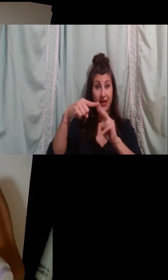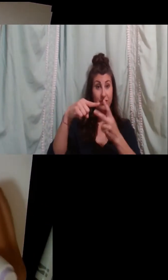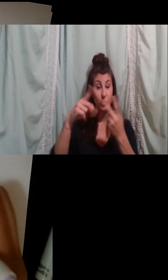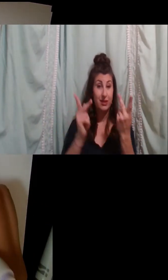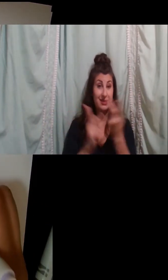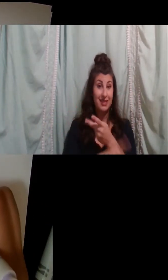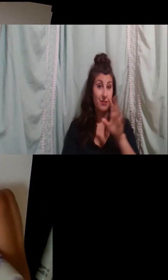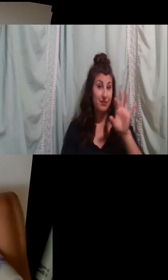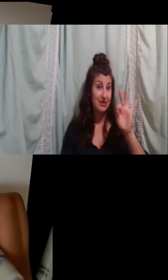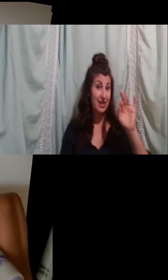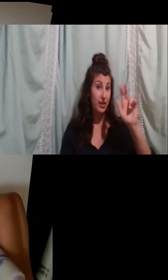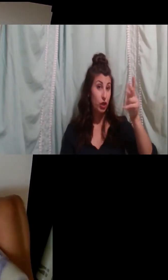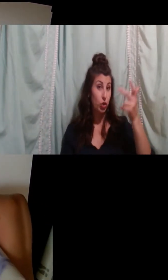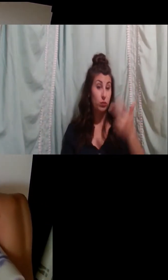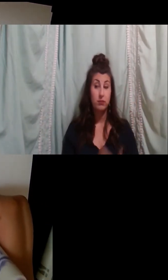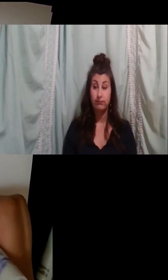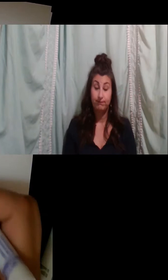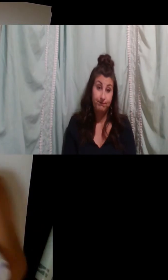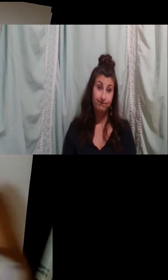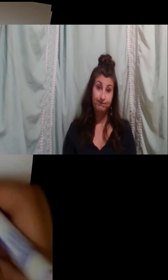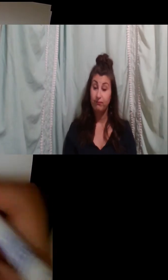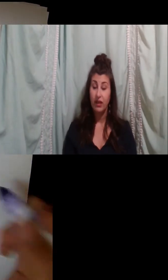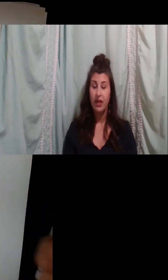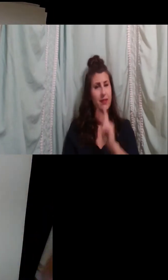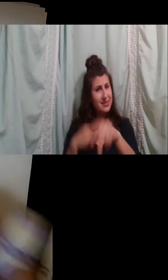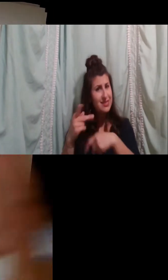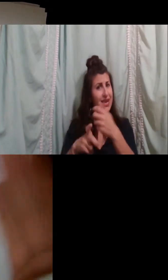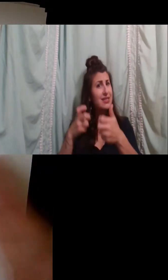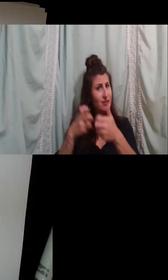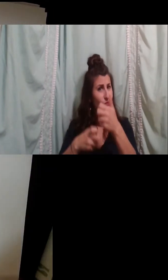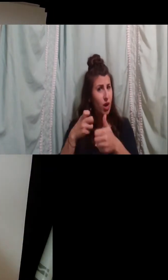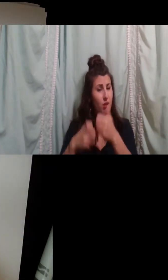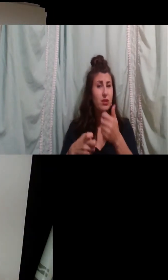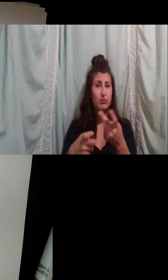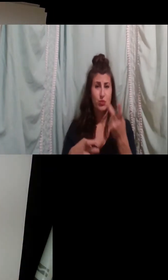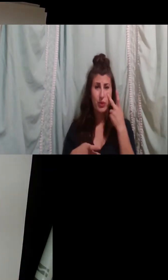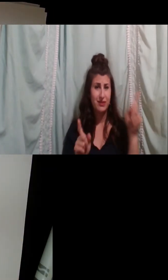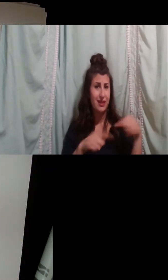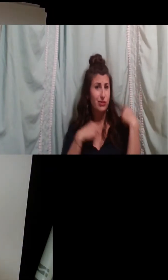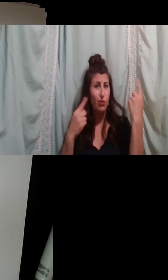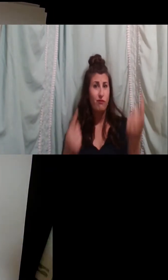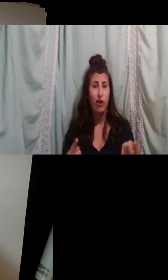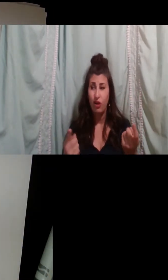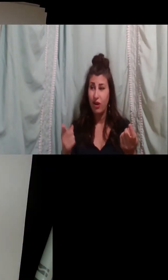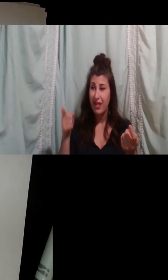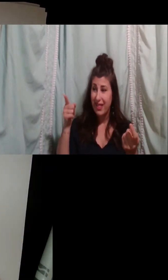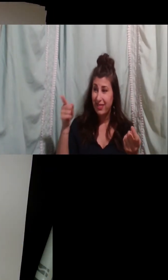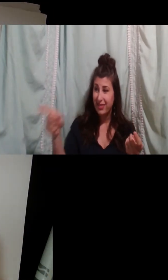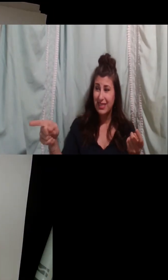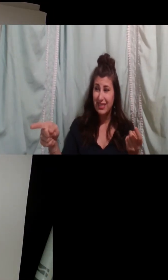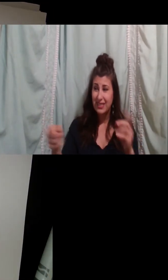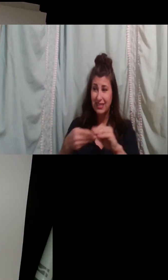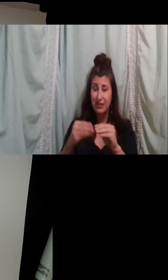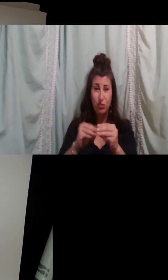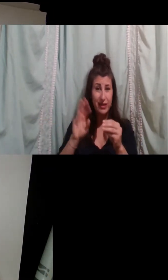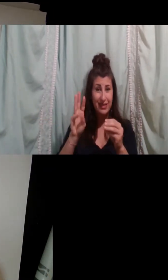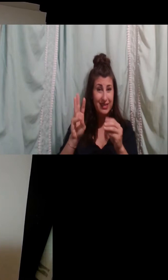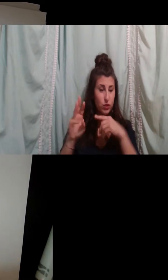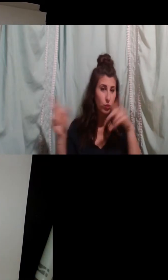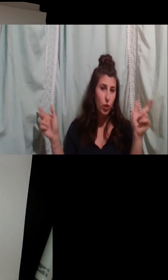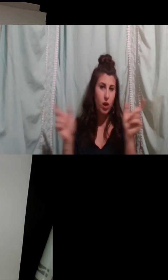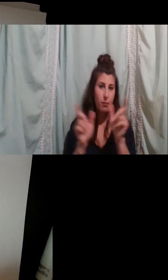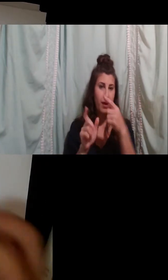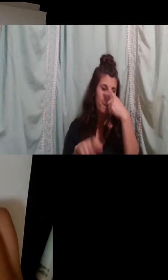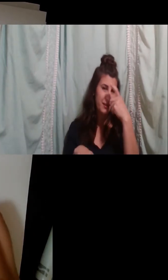1 over 5 squared times 9 cubed. Alright, these are types of problems that we've seen. This one we don't